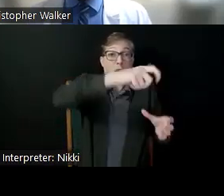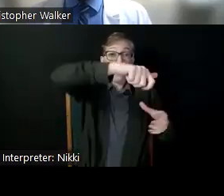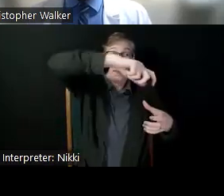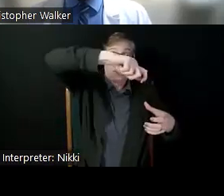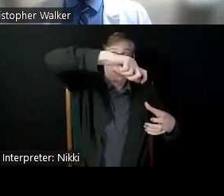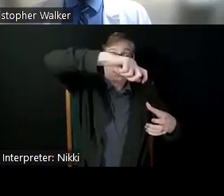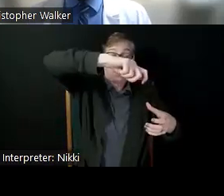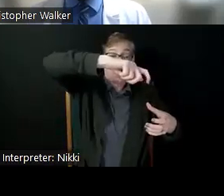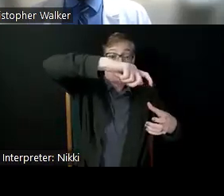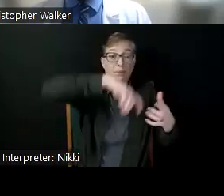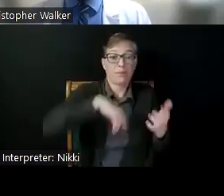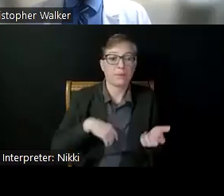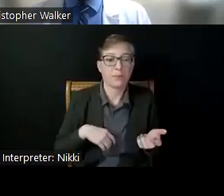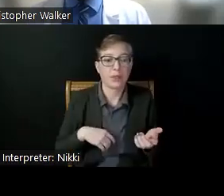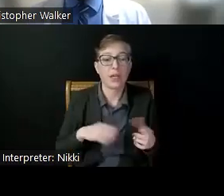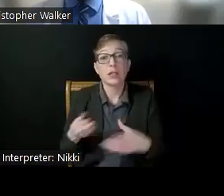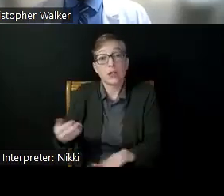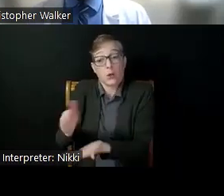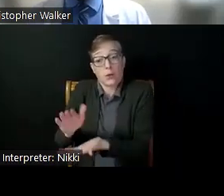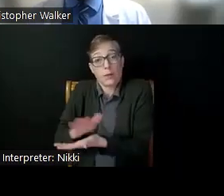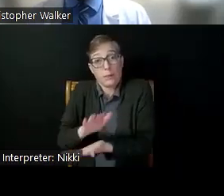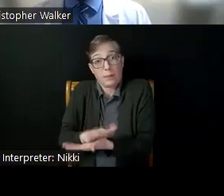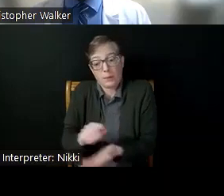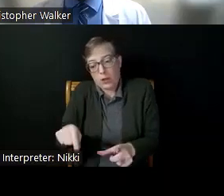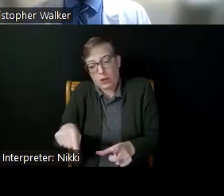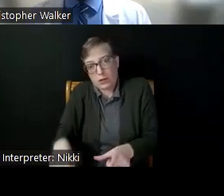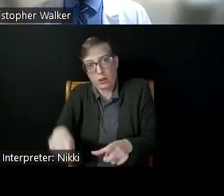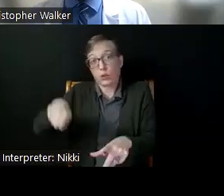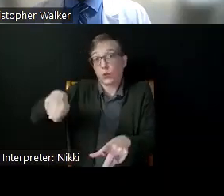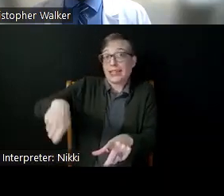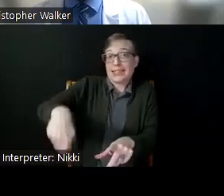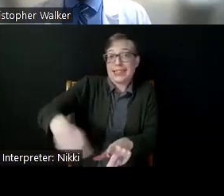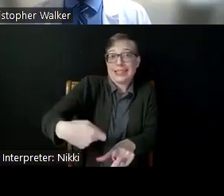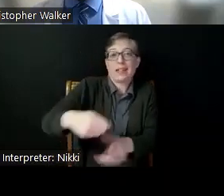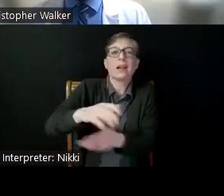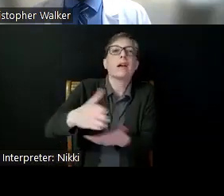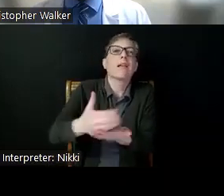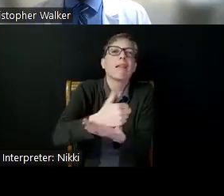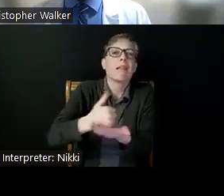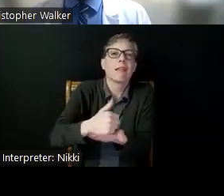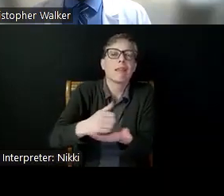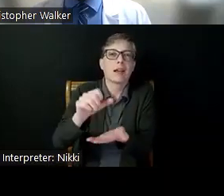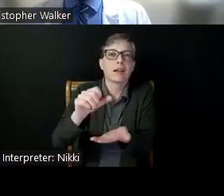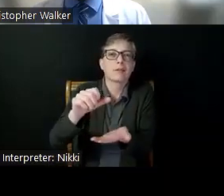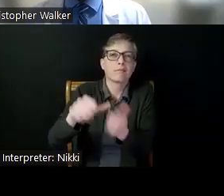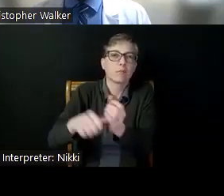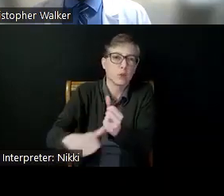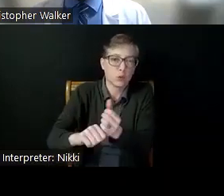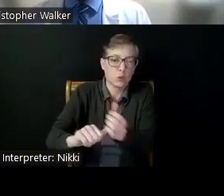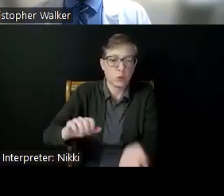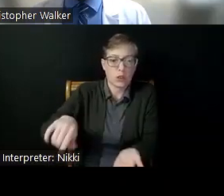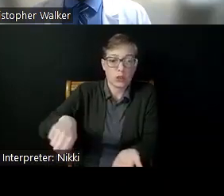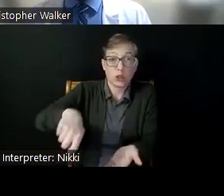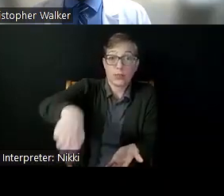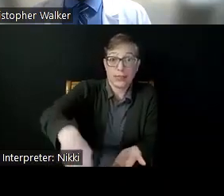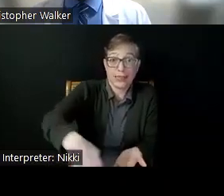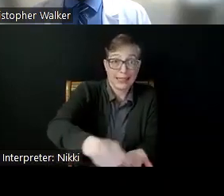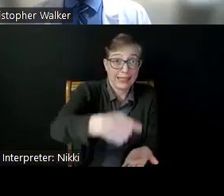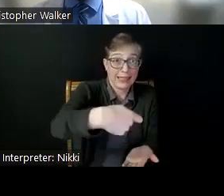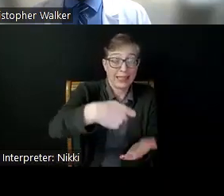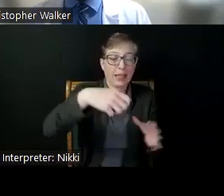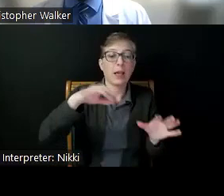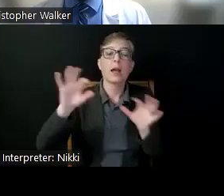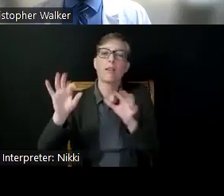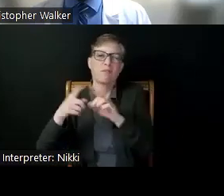the paper sinks by scraping the surface of the stool sample with the wand attached to the green cap. The grooved portion at the tip